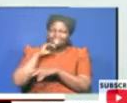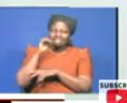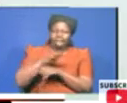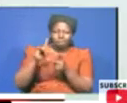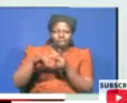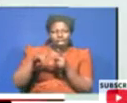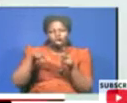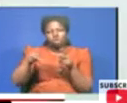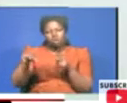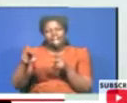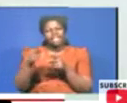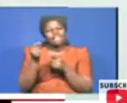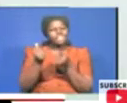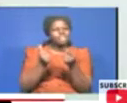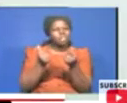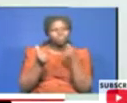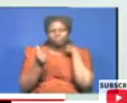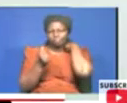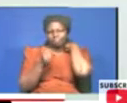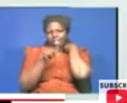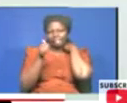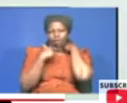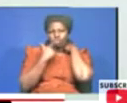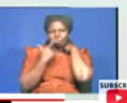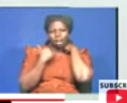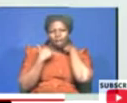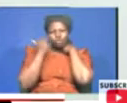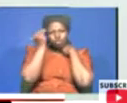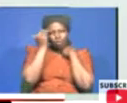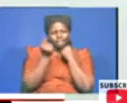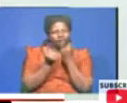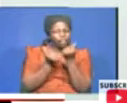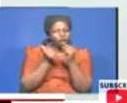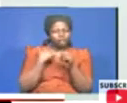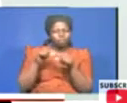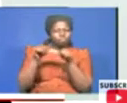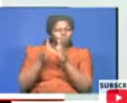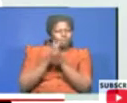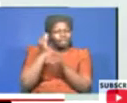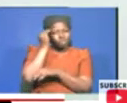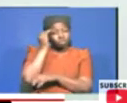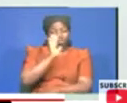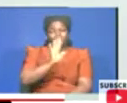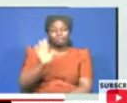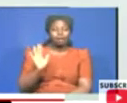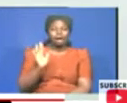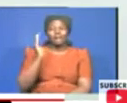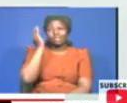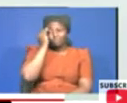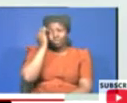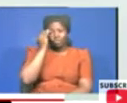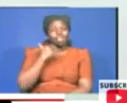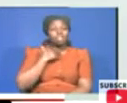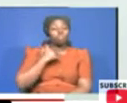who have, the ones I have known, who have continued with their education. Mm. They want a white collar